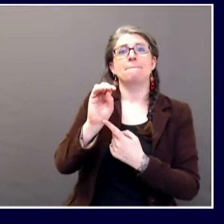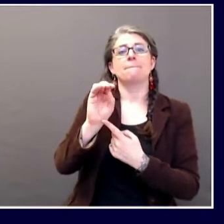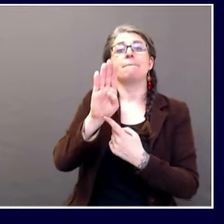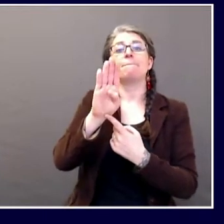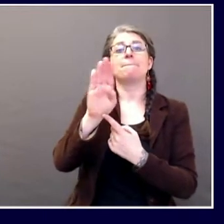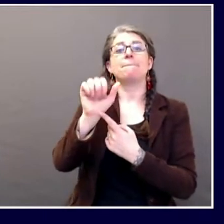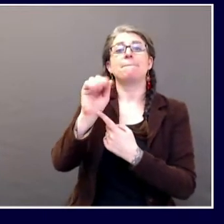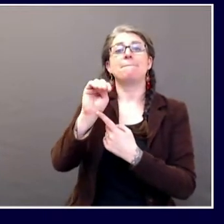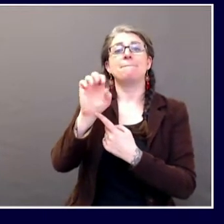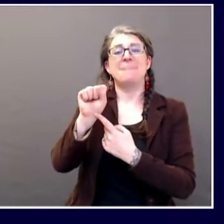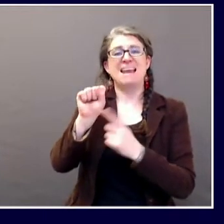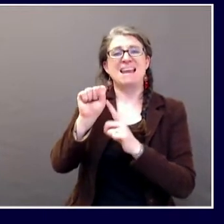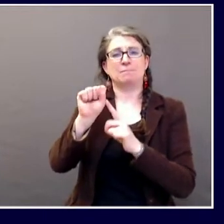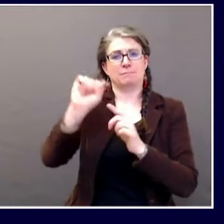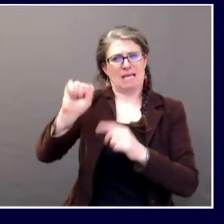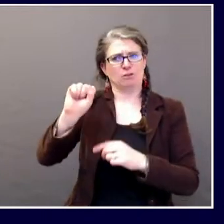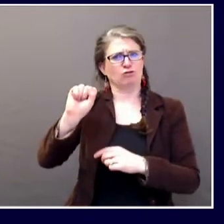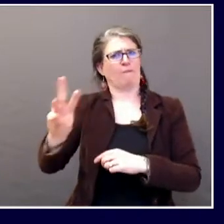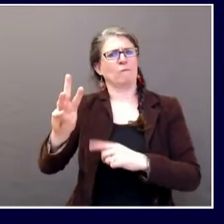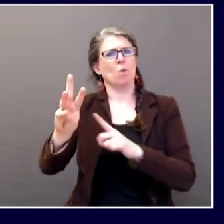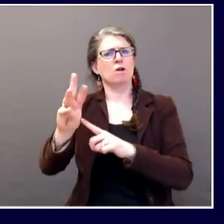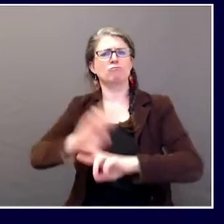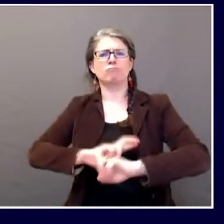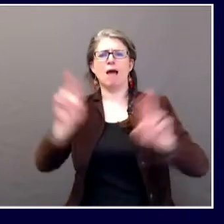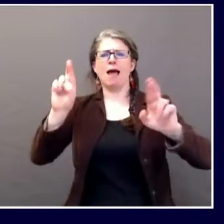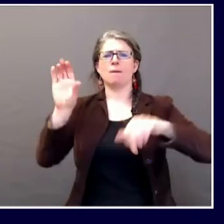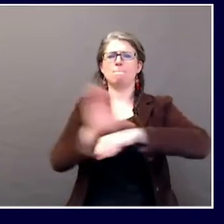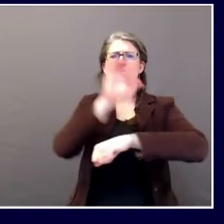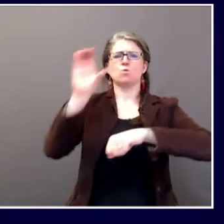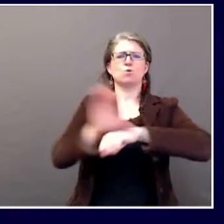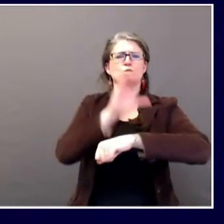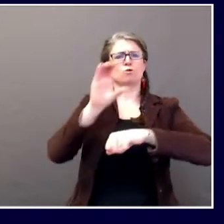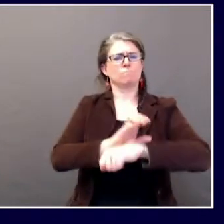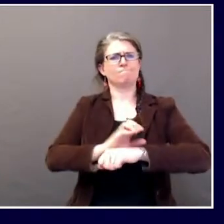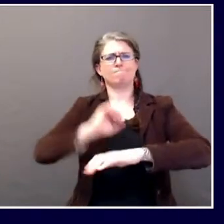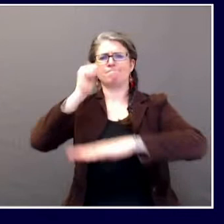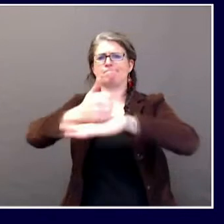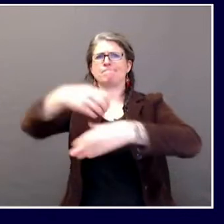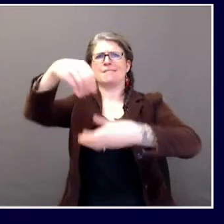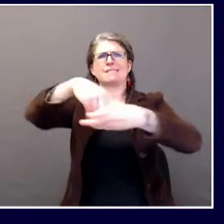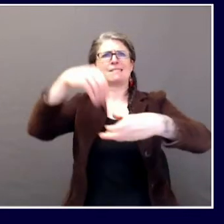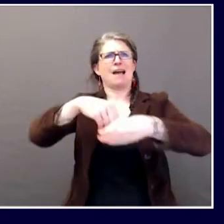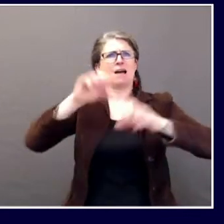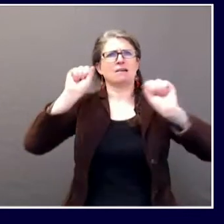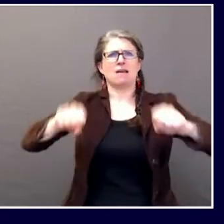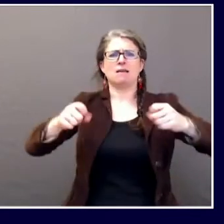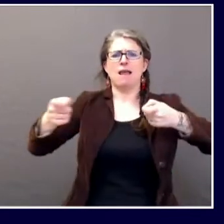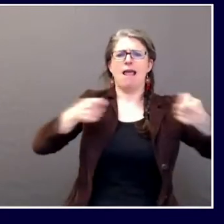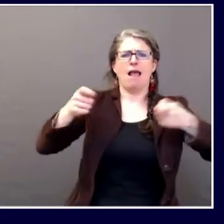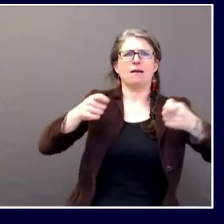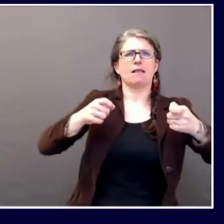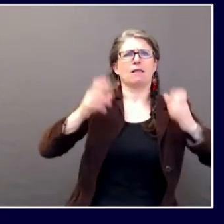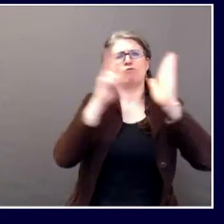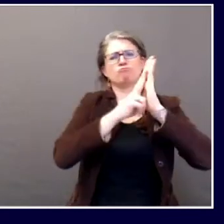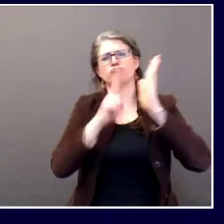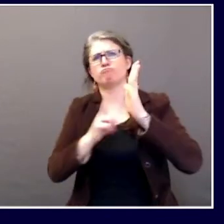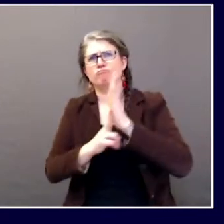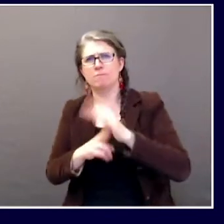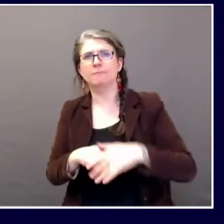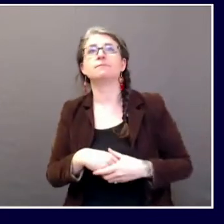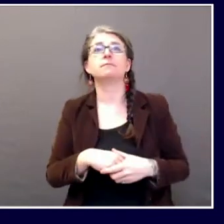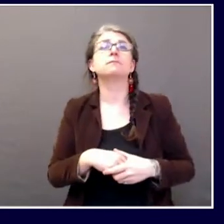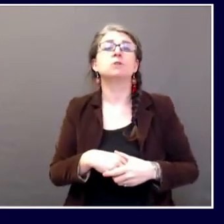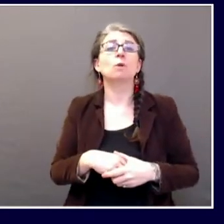8 or 10, that initially opted to use it. Most of those, and I've heard from my counterparts in many of those